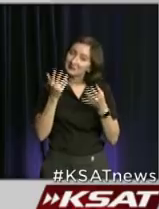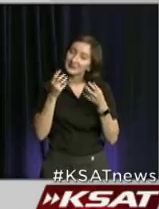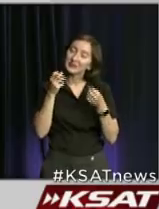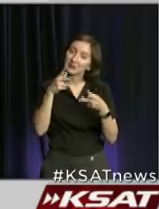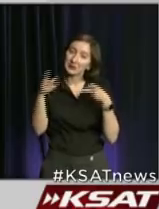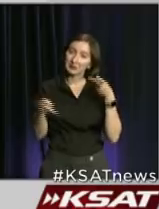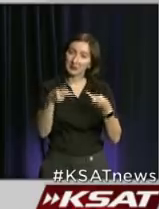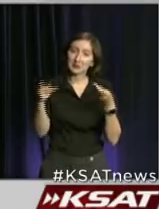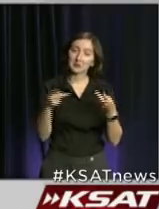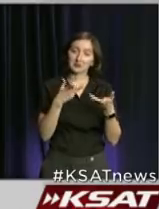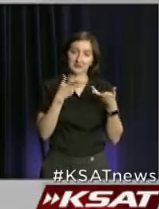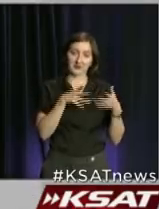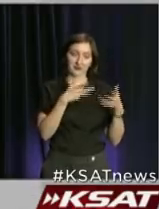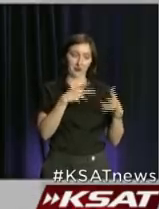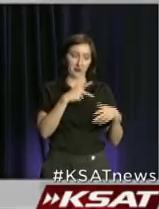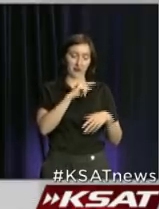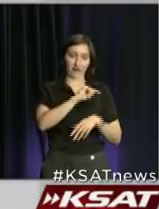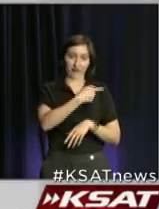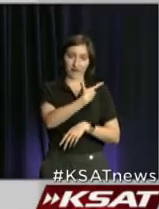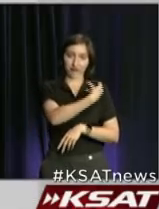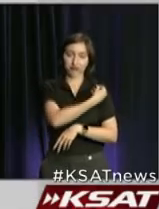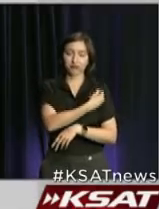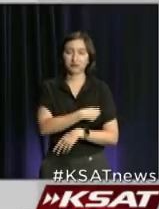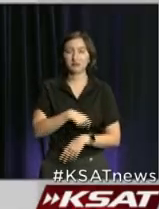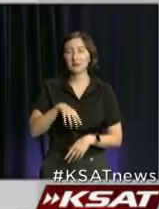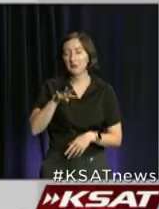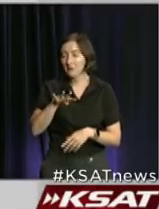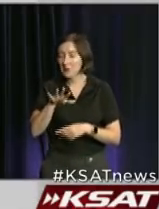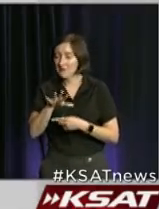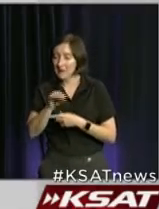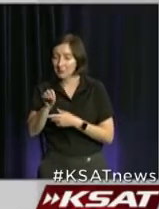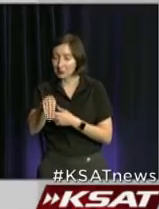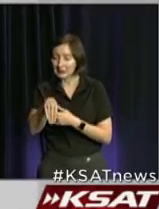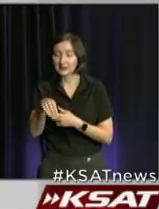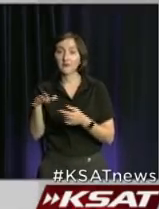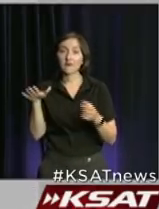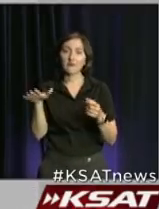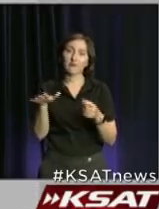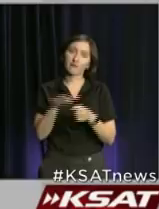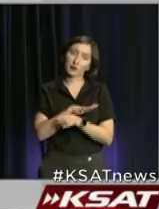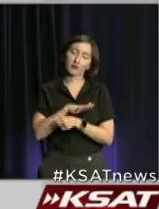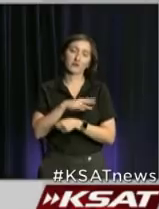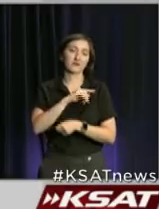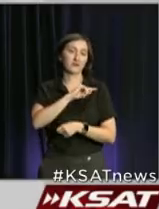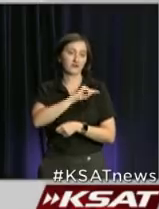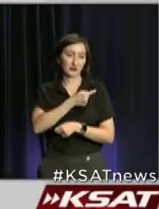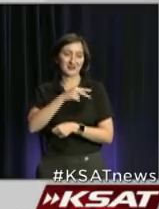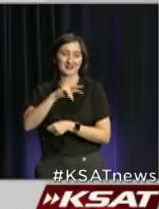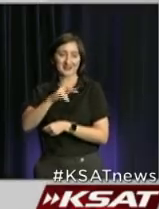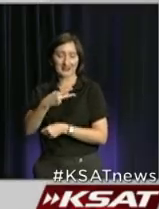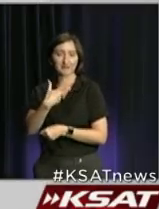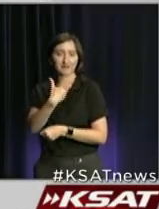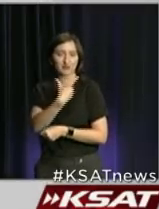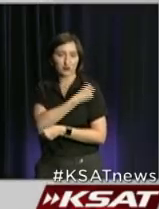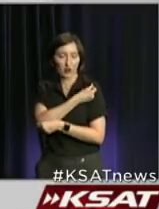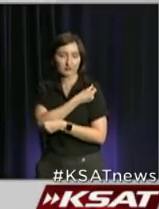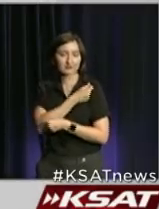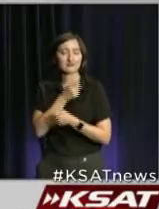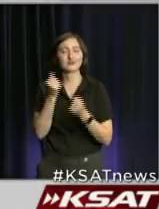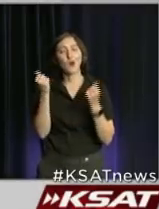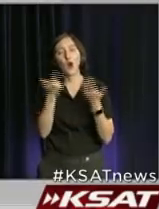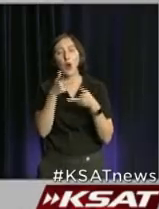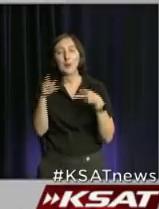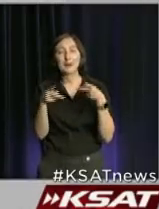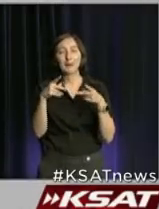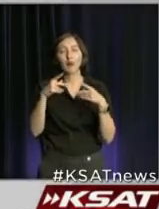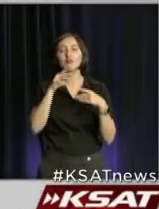received at least one dose. And 45% of the population are fully vaccinated. And that's everyone, again, age 12 and up. We have